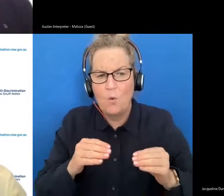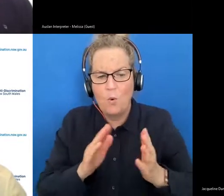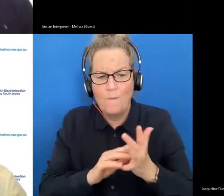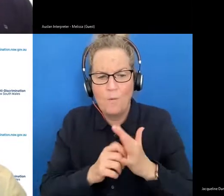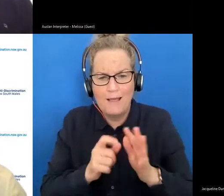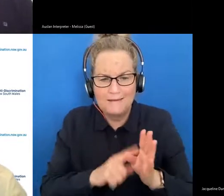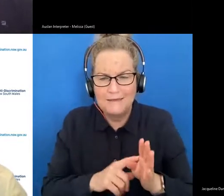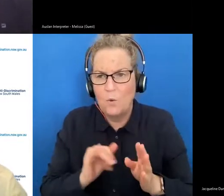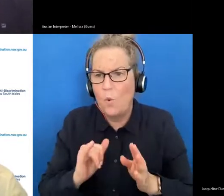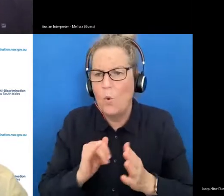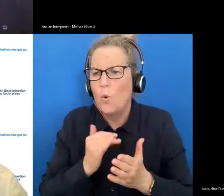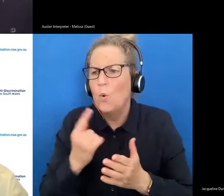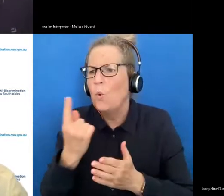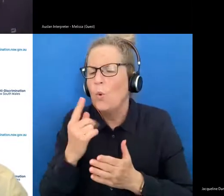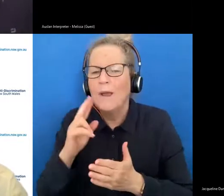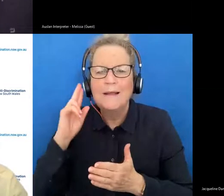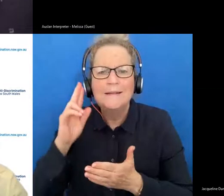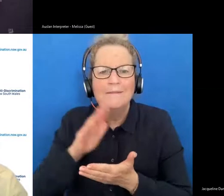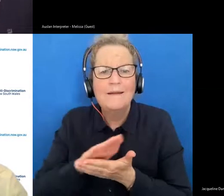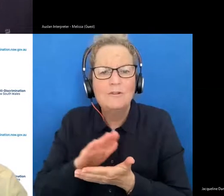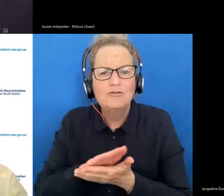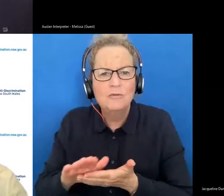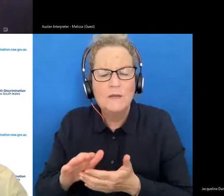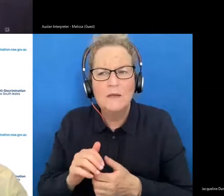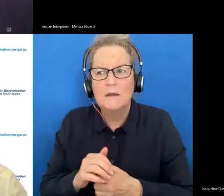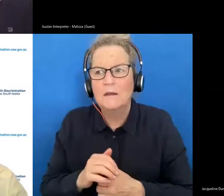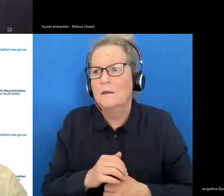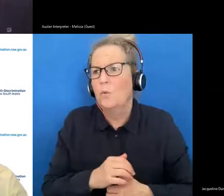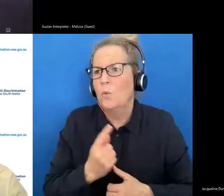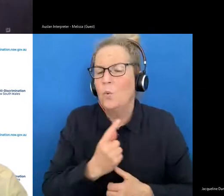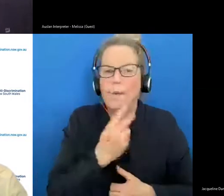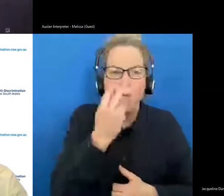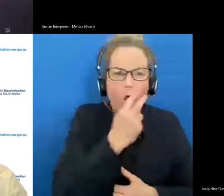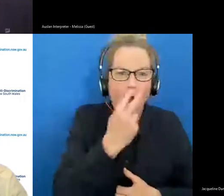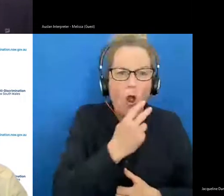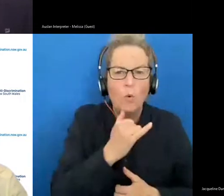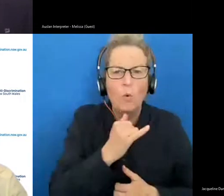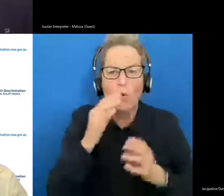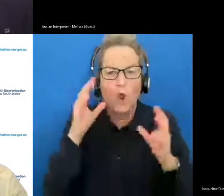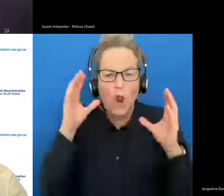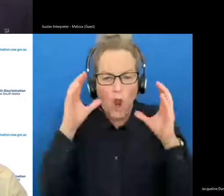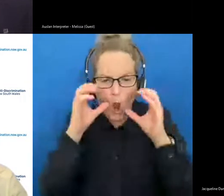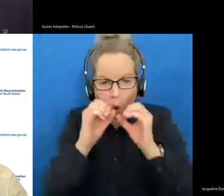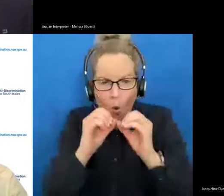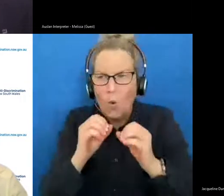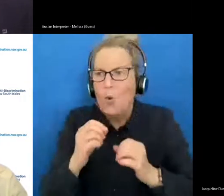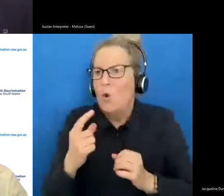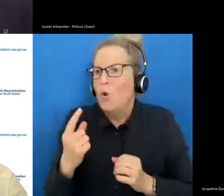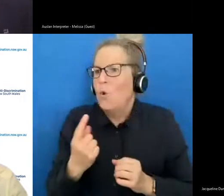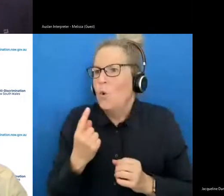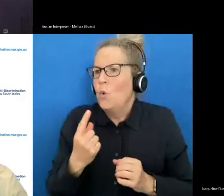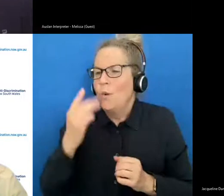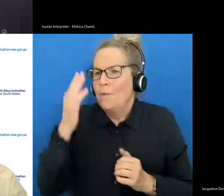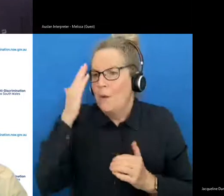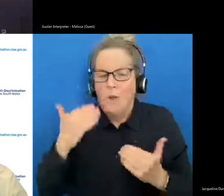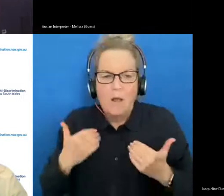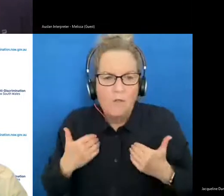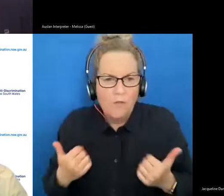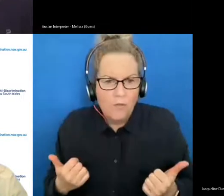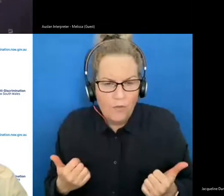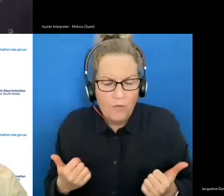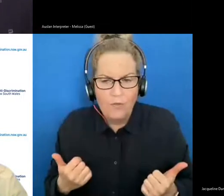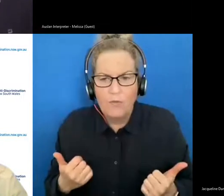or hard of hearing, for a person who is blind or low vision, for a person with mental health